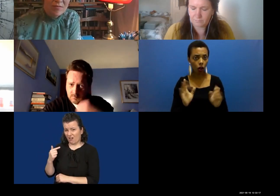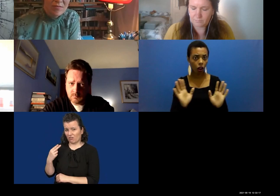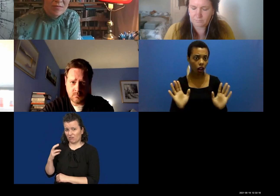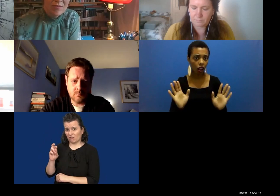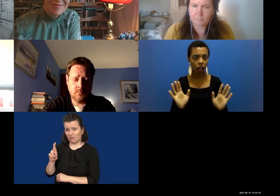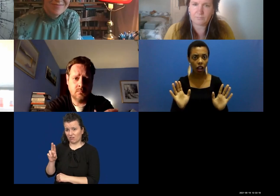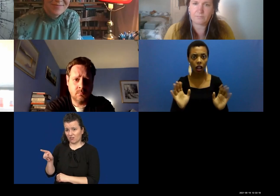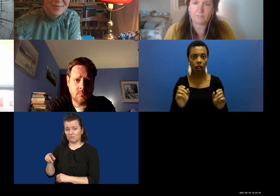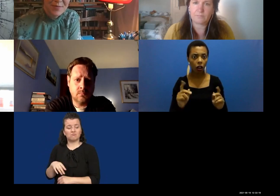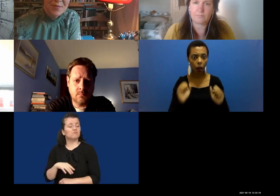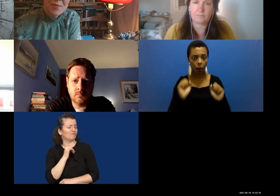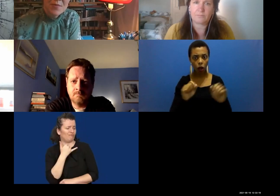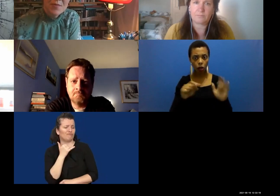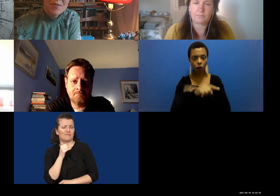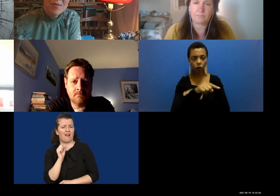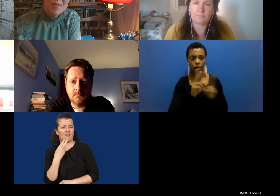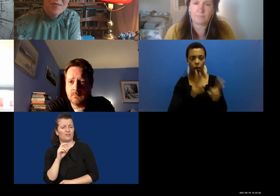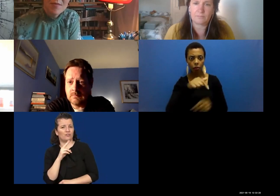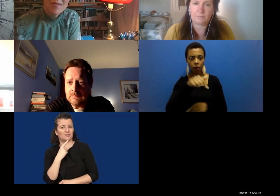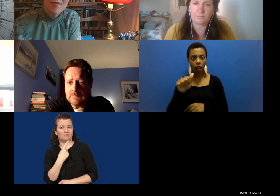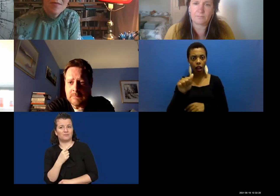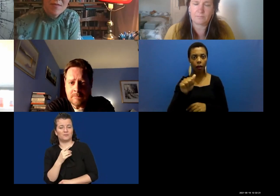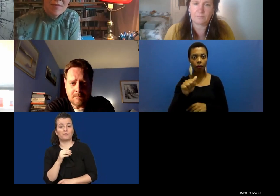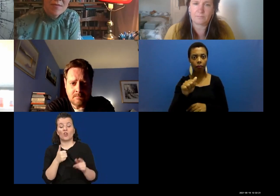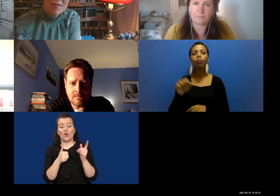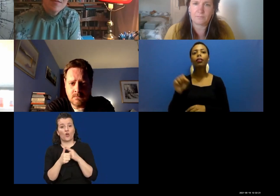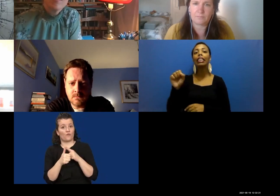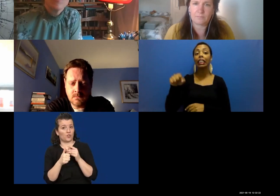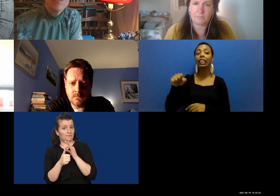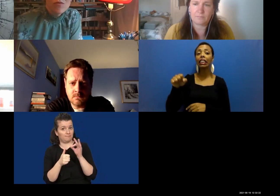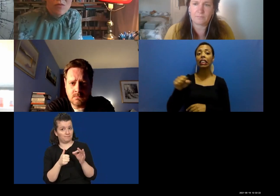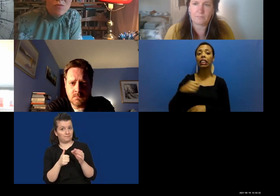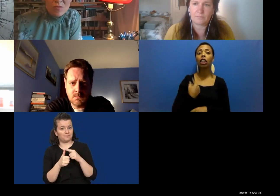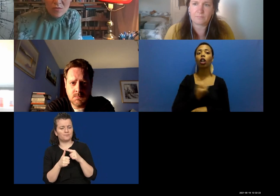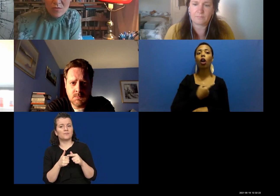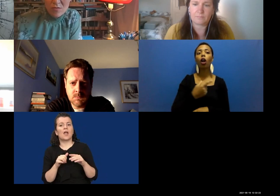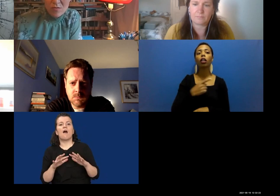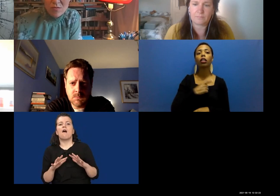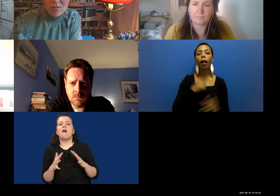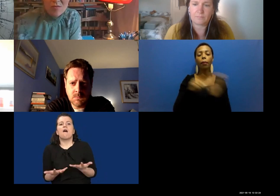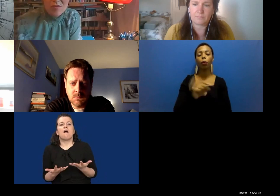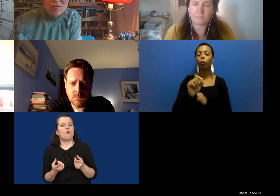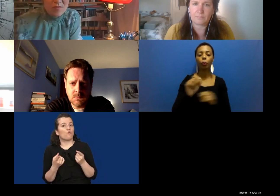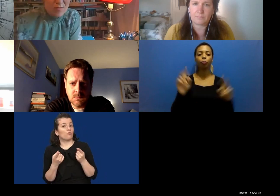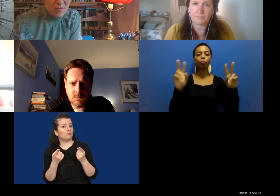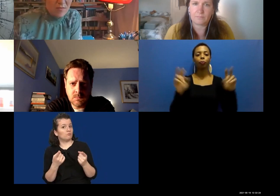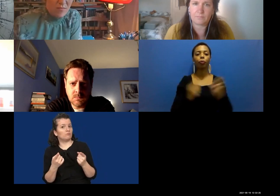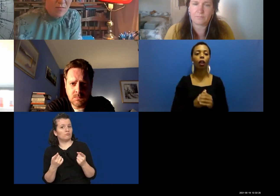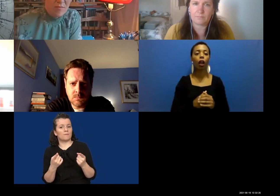of the questions? So Grant, the first question we have is, how do you deal with